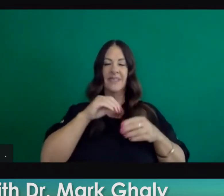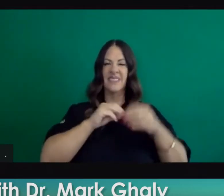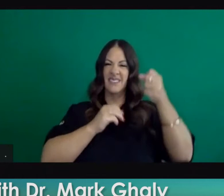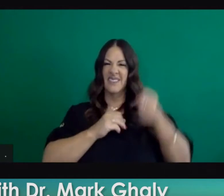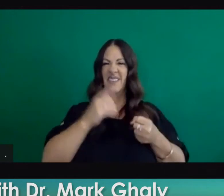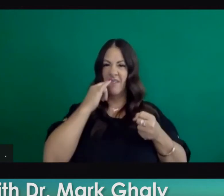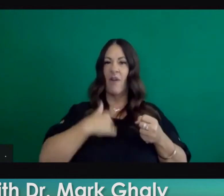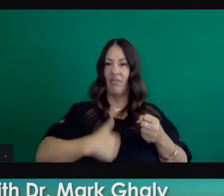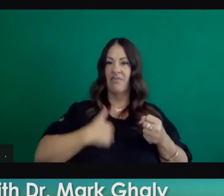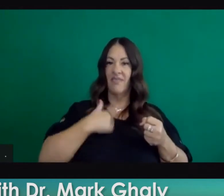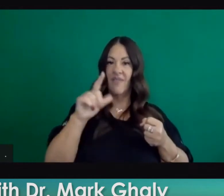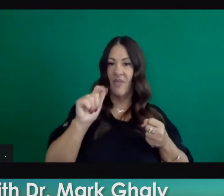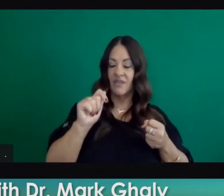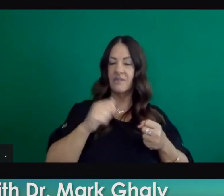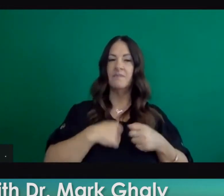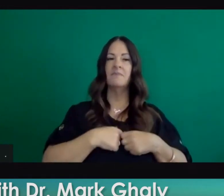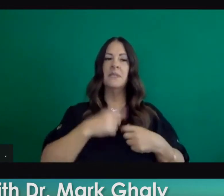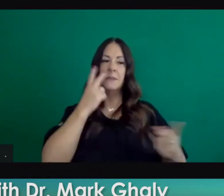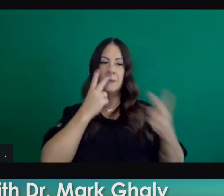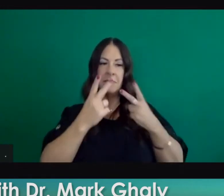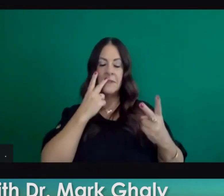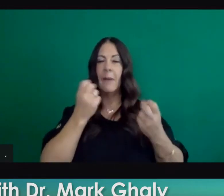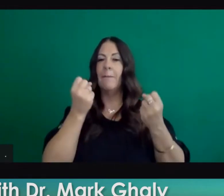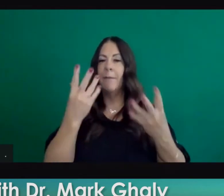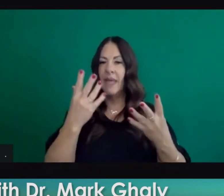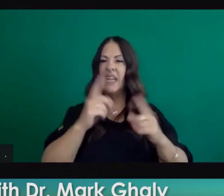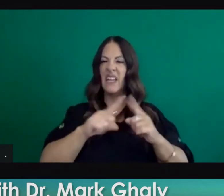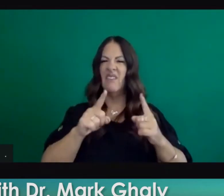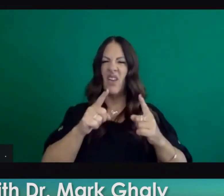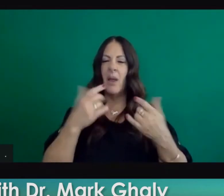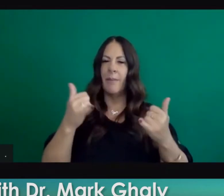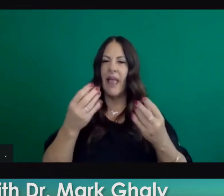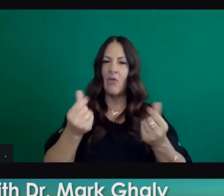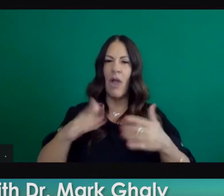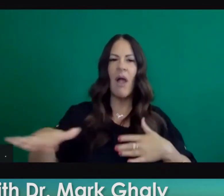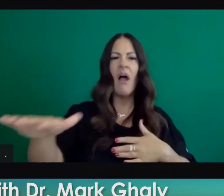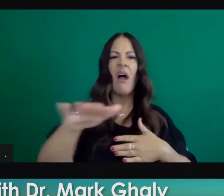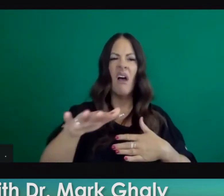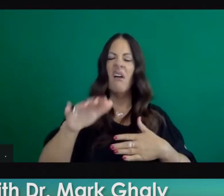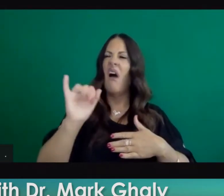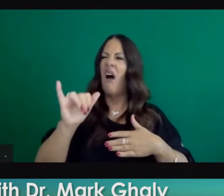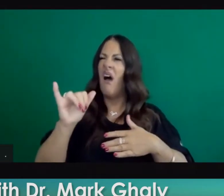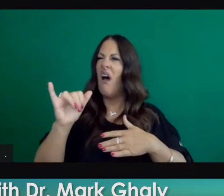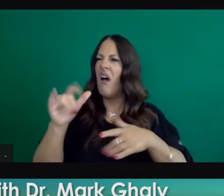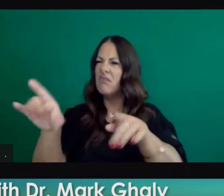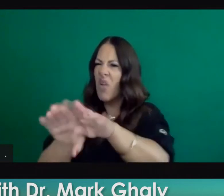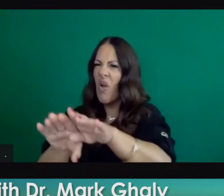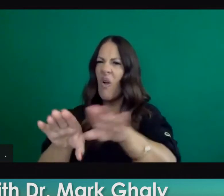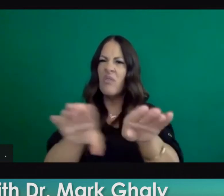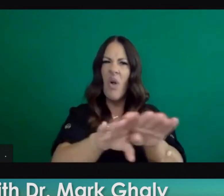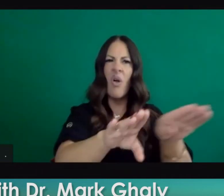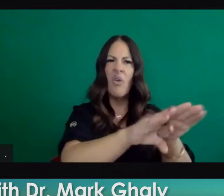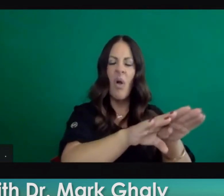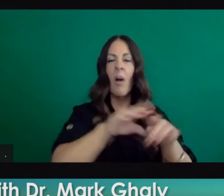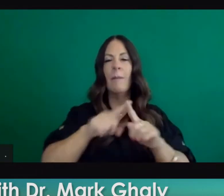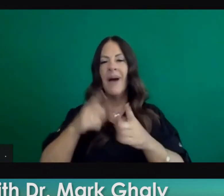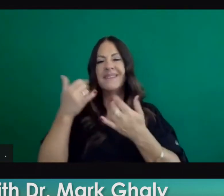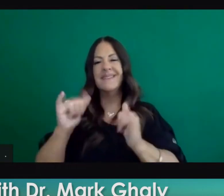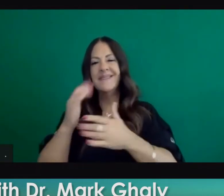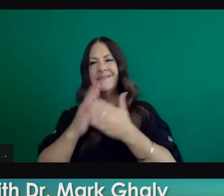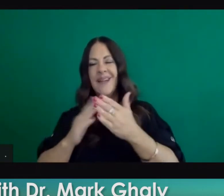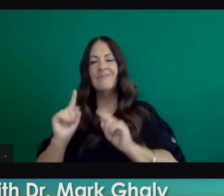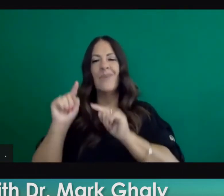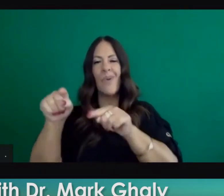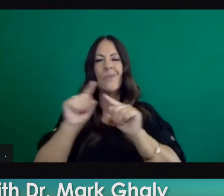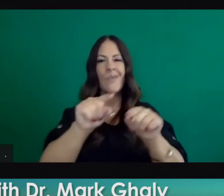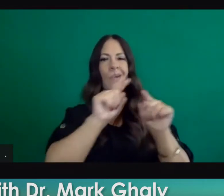Los Angeles, the number of playgrounds that are still closed off to young people using them is high. So the playground